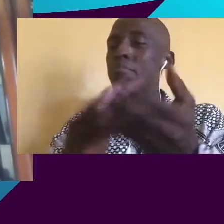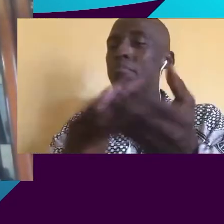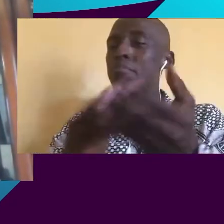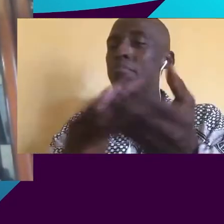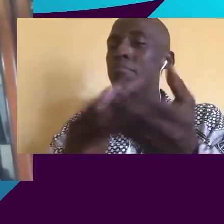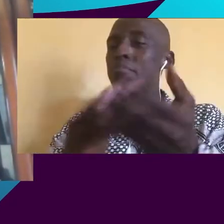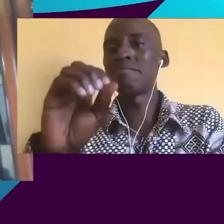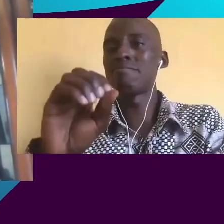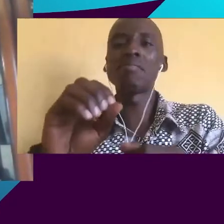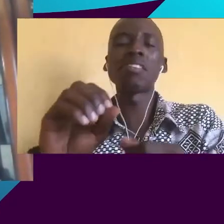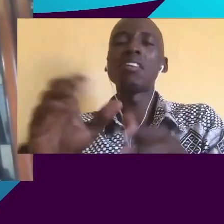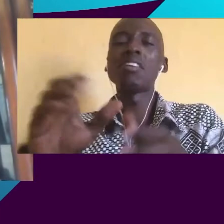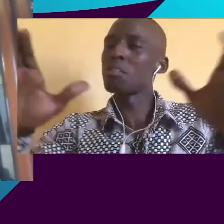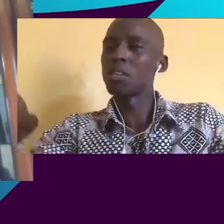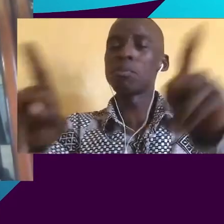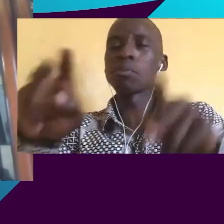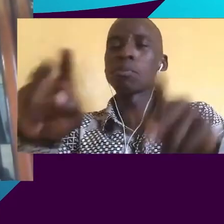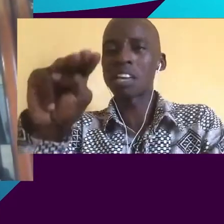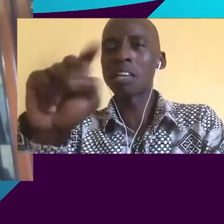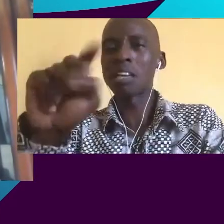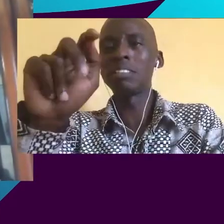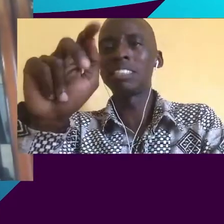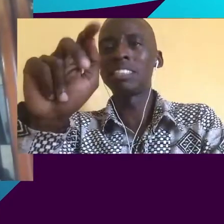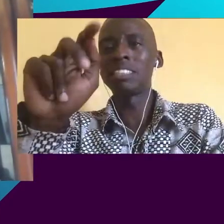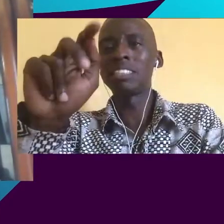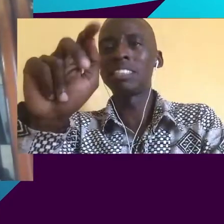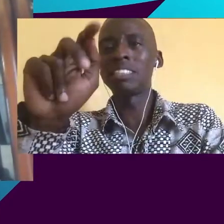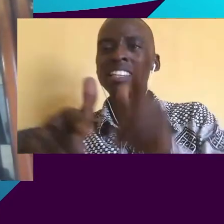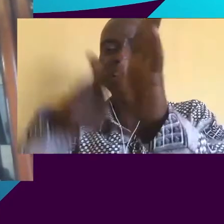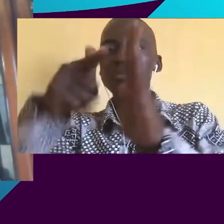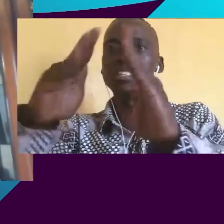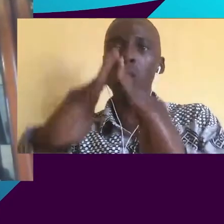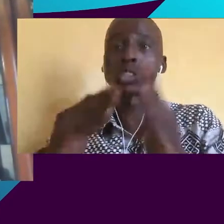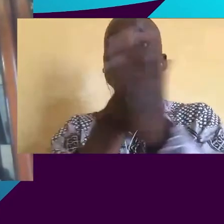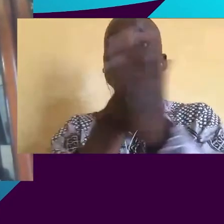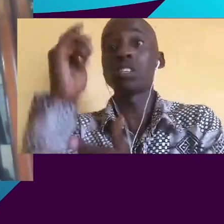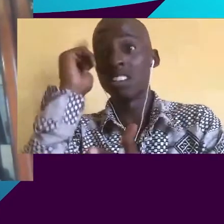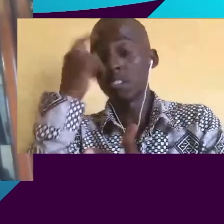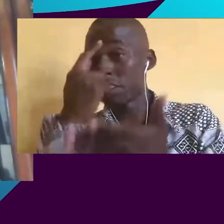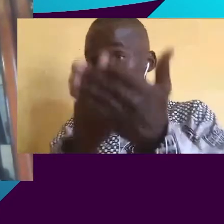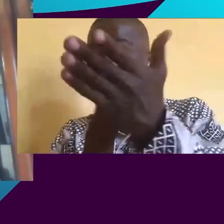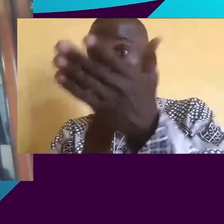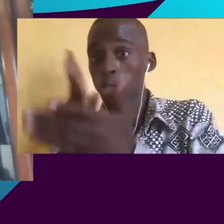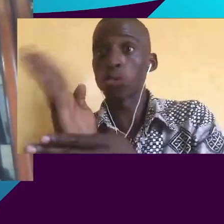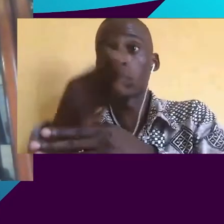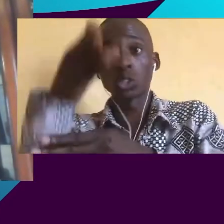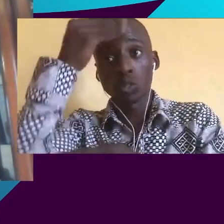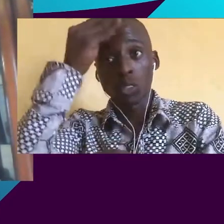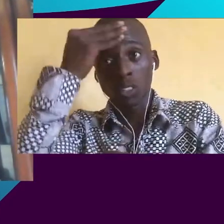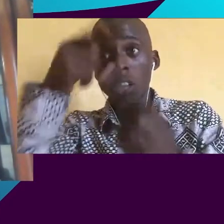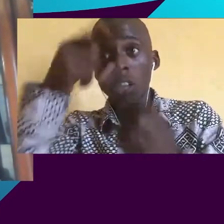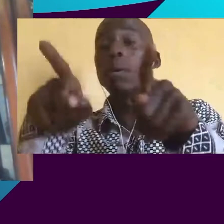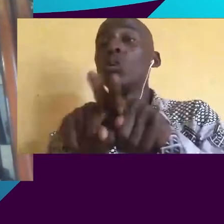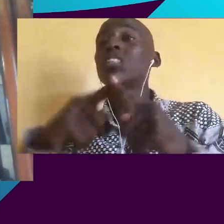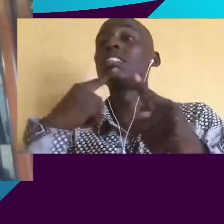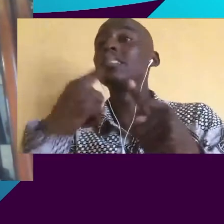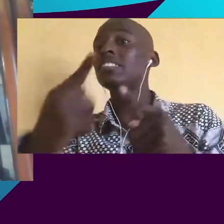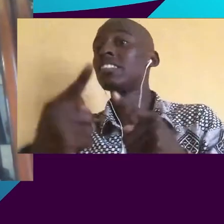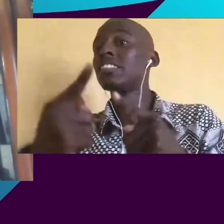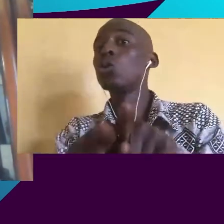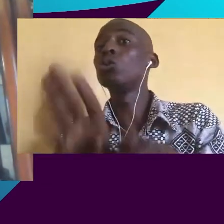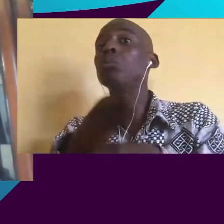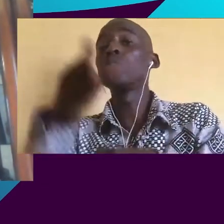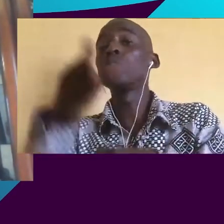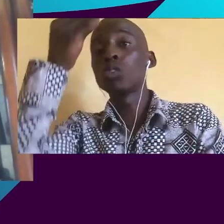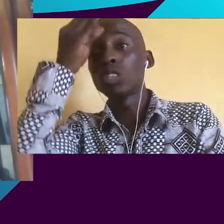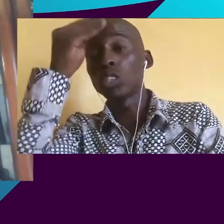giants, MTNs, media houses are there. Of course, government, through the Ministry of Education, But then we are saying even the Minister of Education should also bring